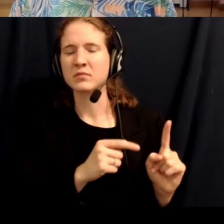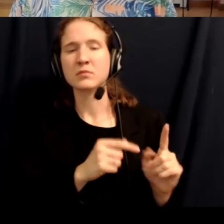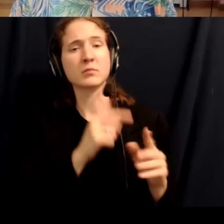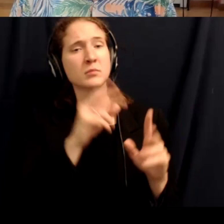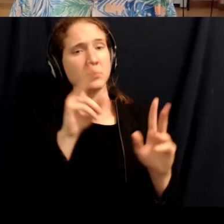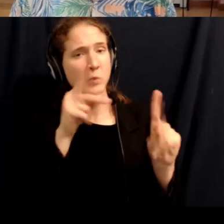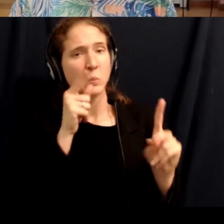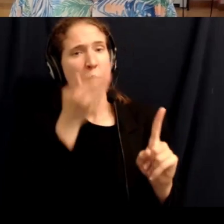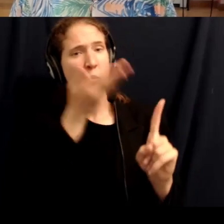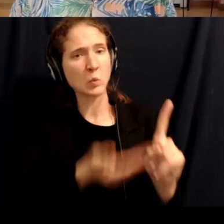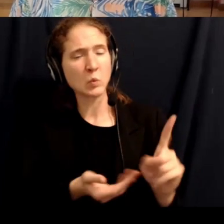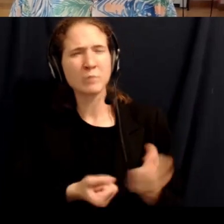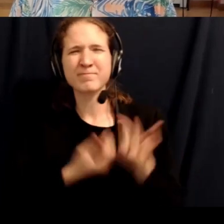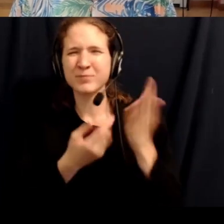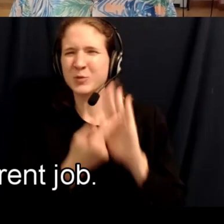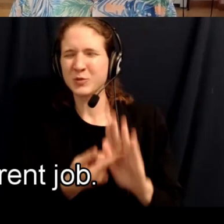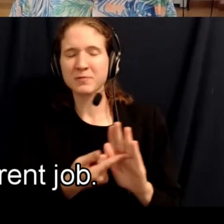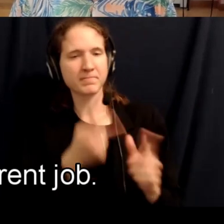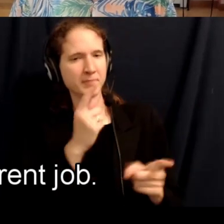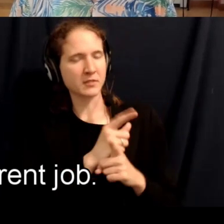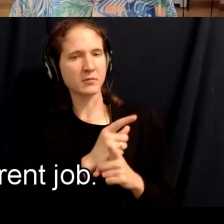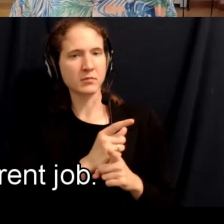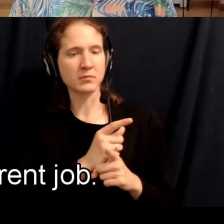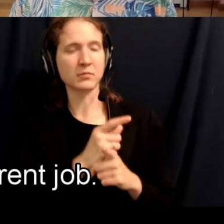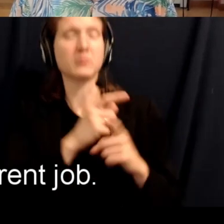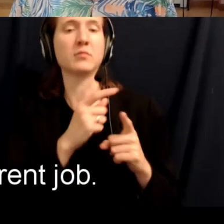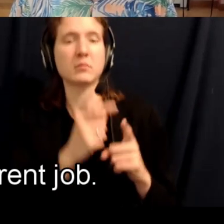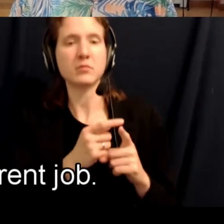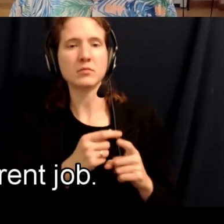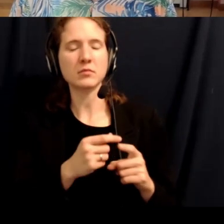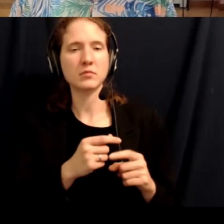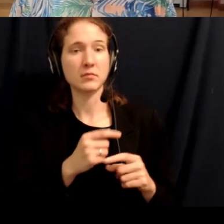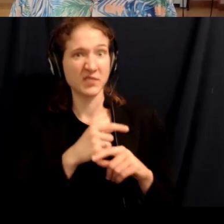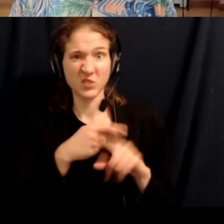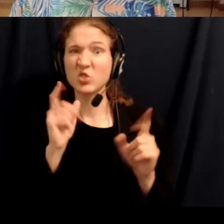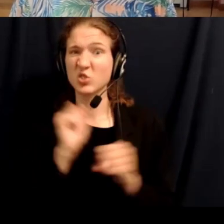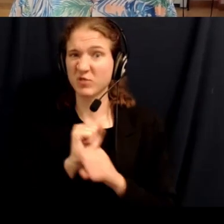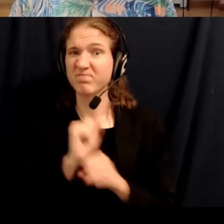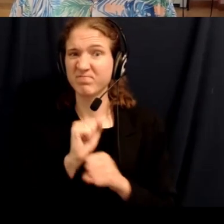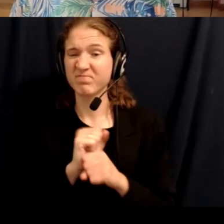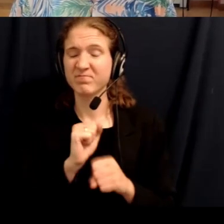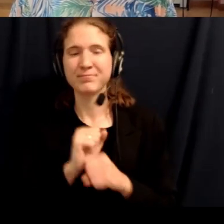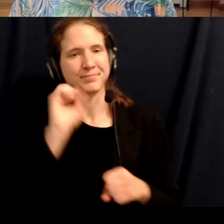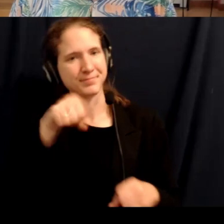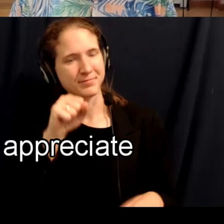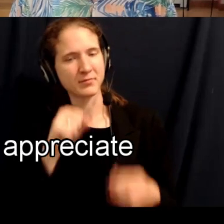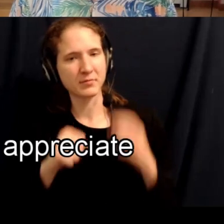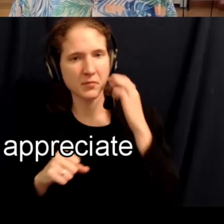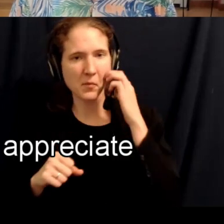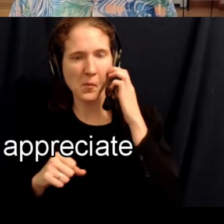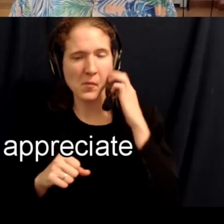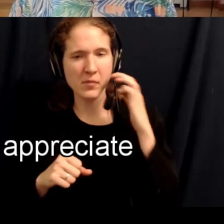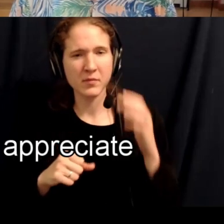person. Right, right. And that's such a different job. Yeah, yeah.